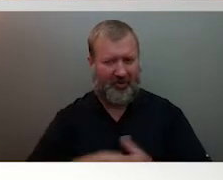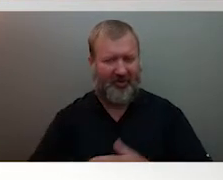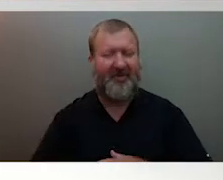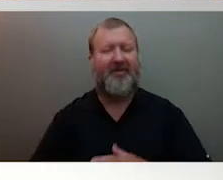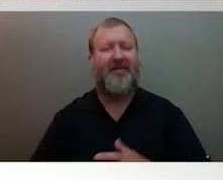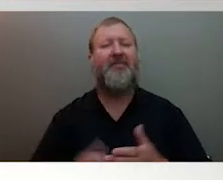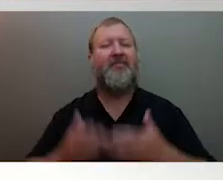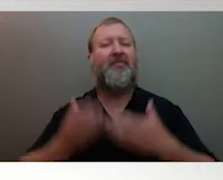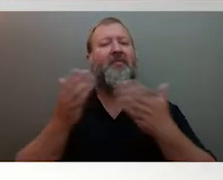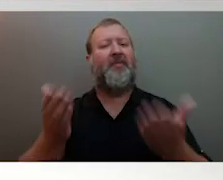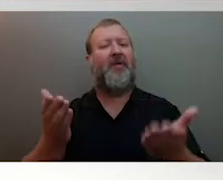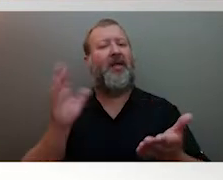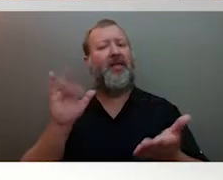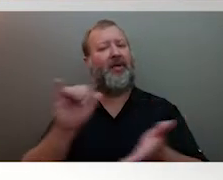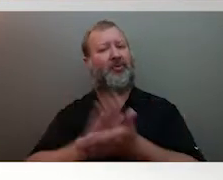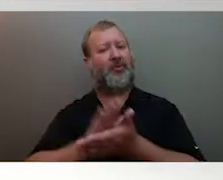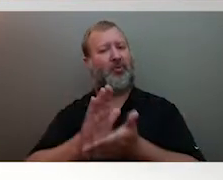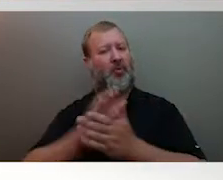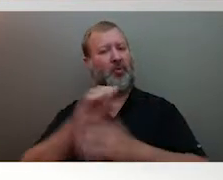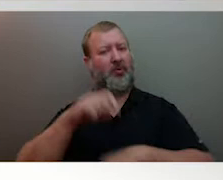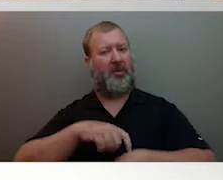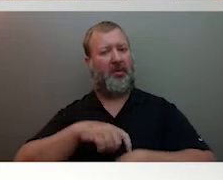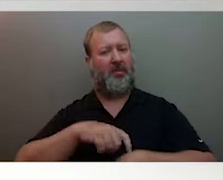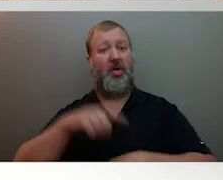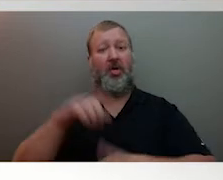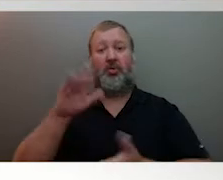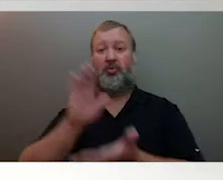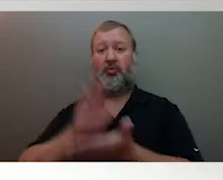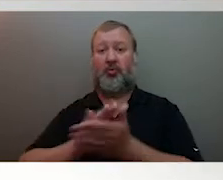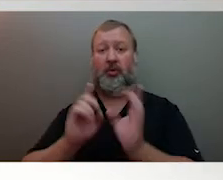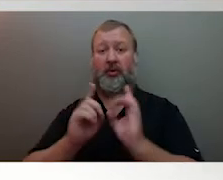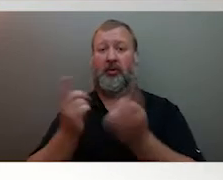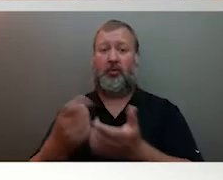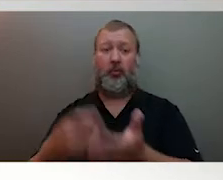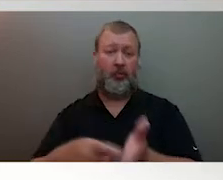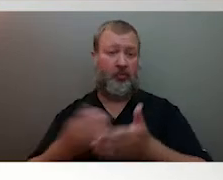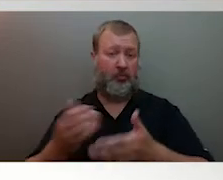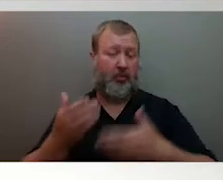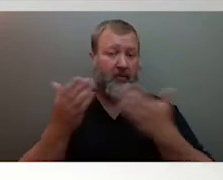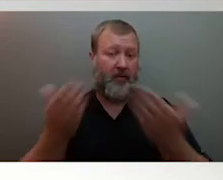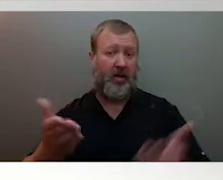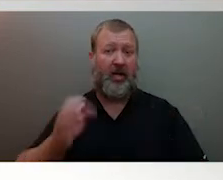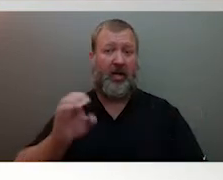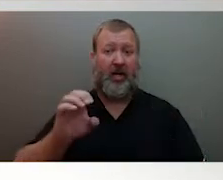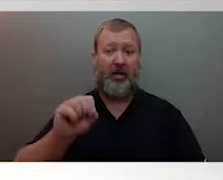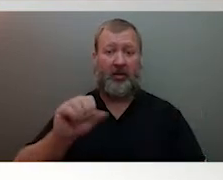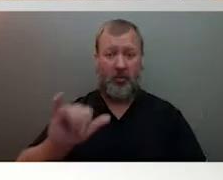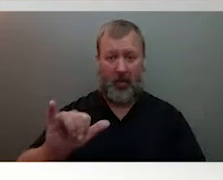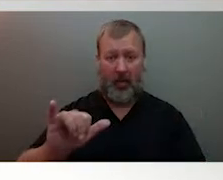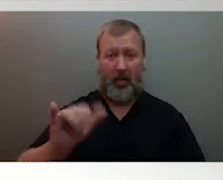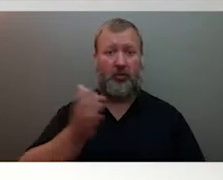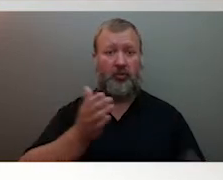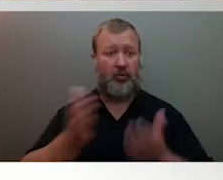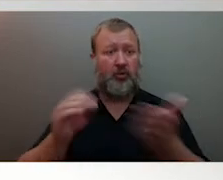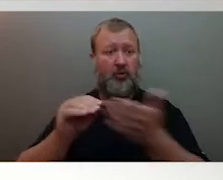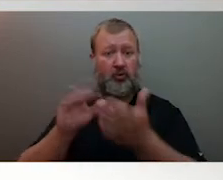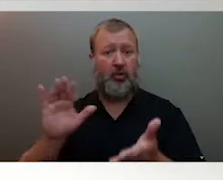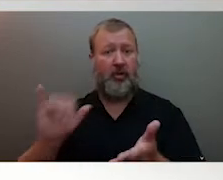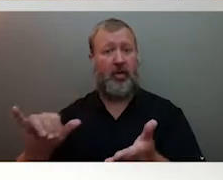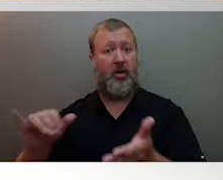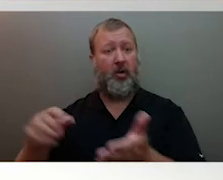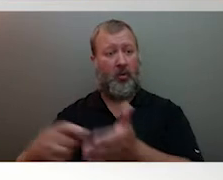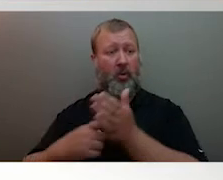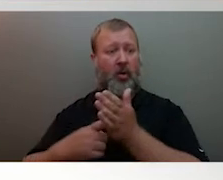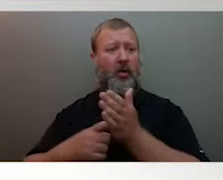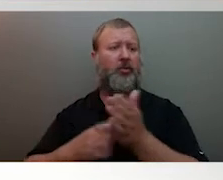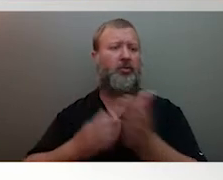and provided beyond the school term. A school district is required to provide ESY services to a student when the student requires